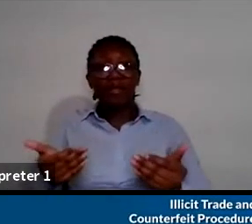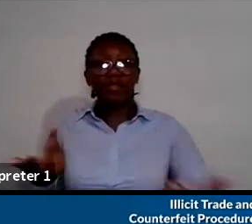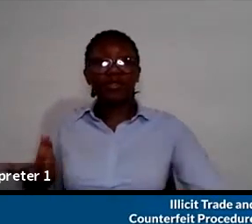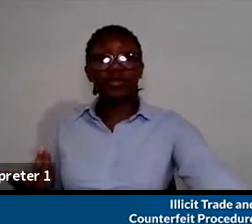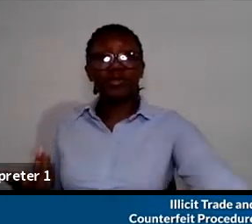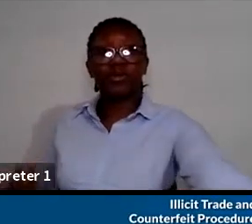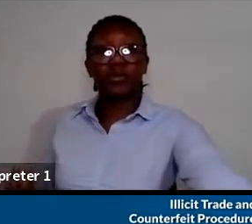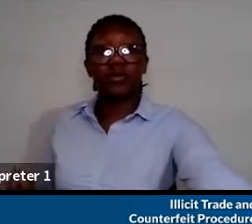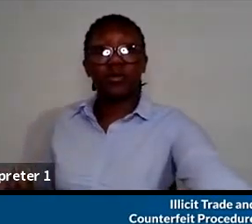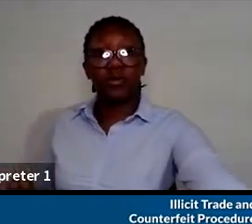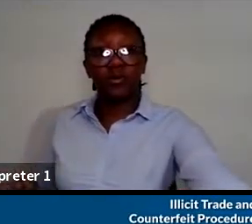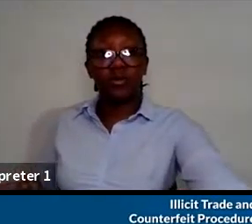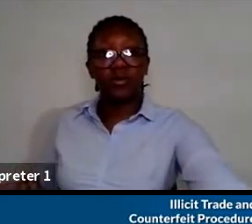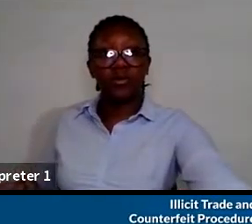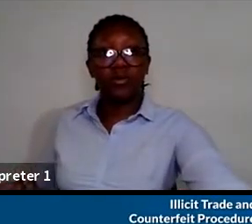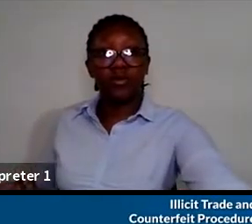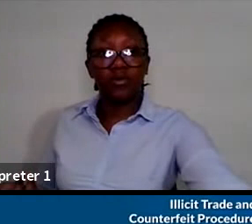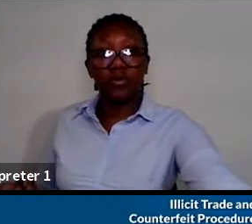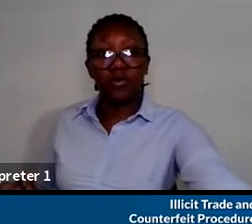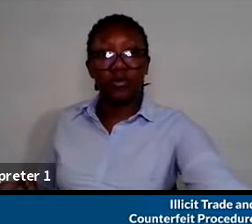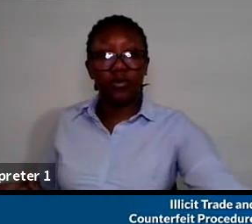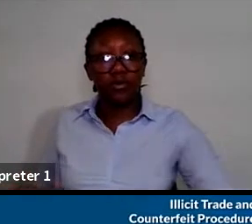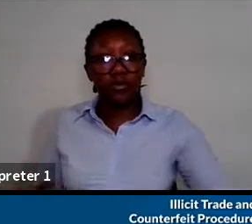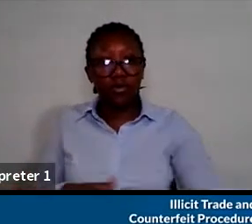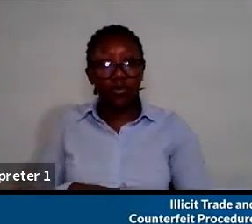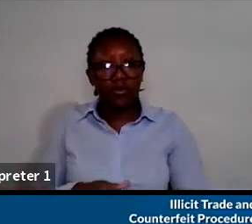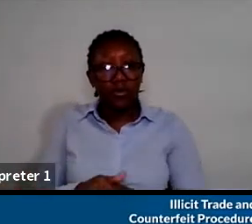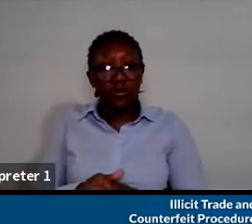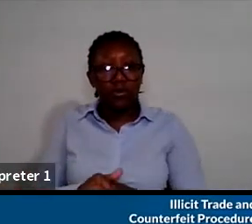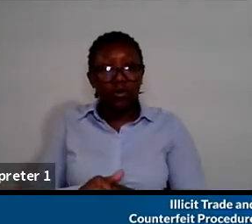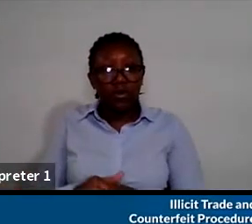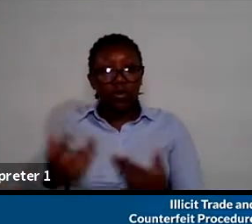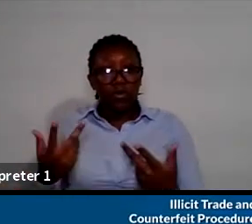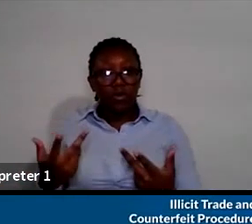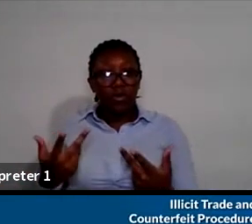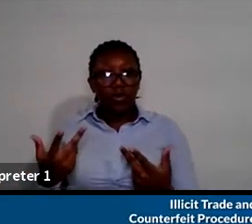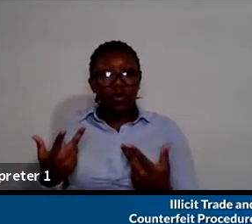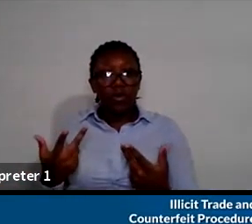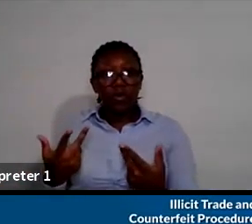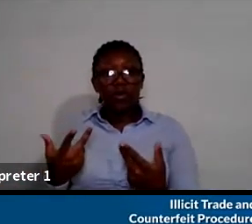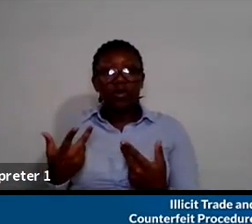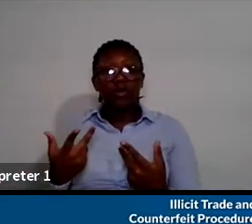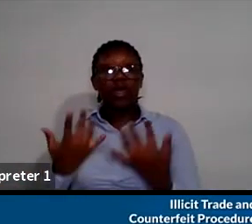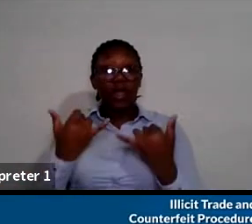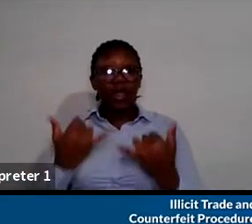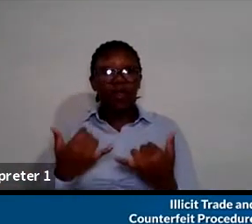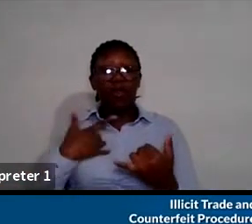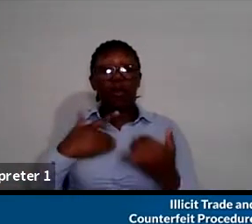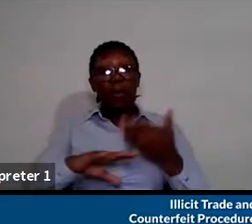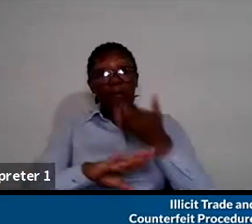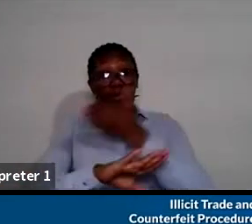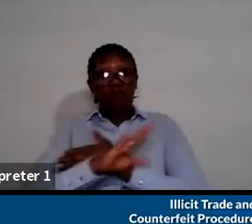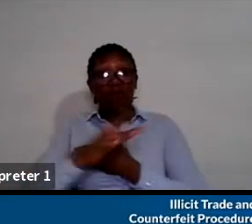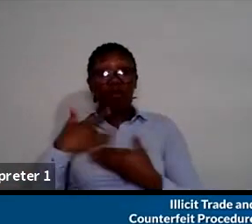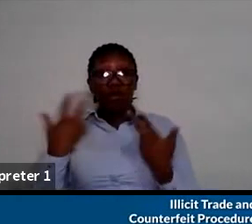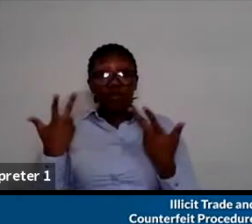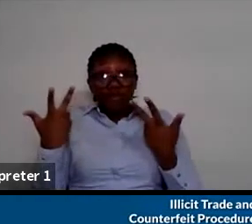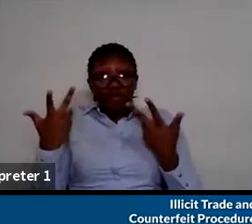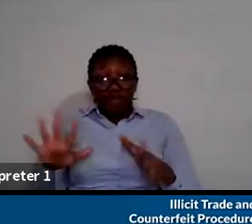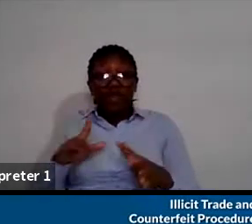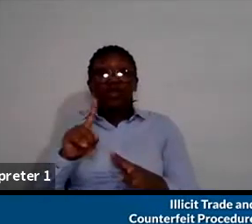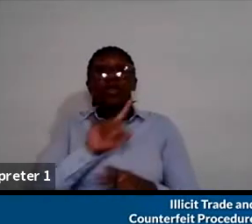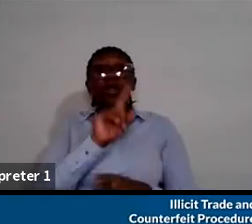That is a question coming from Dine. But before we take that question, I will also